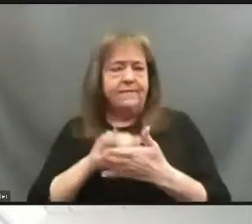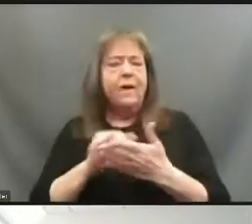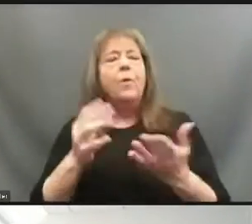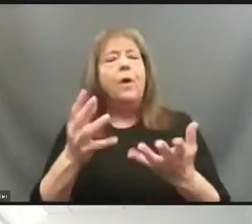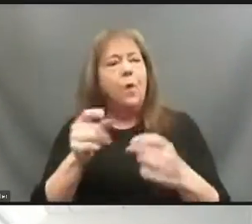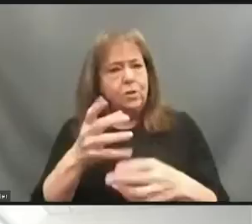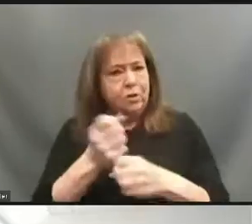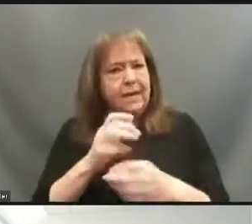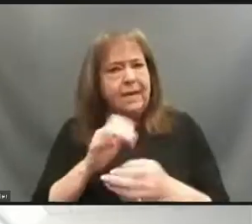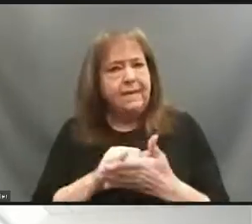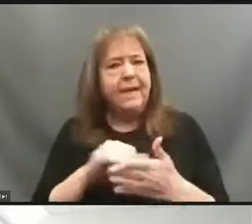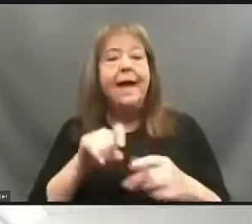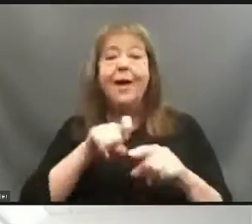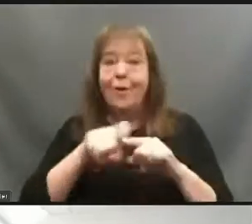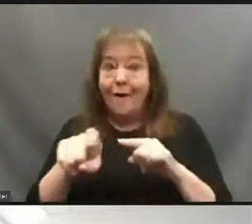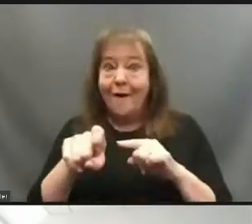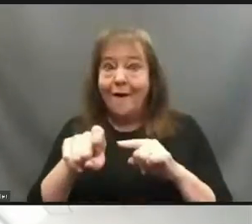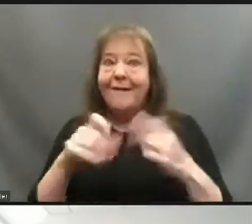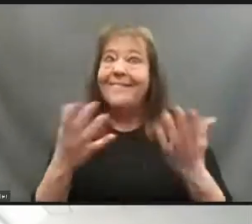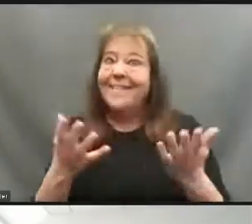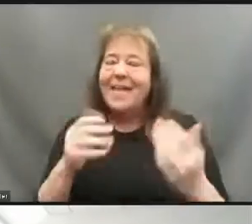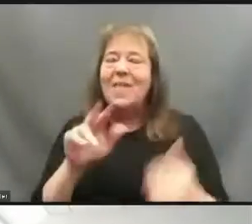it. So again, please call